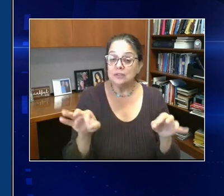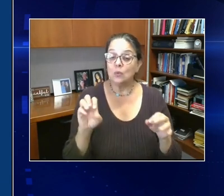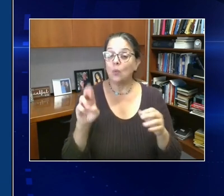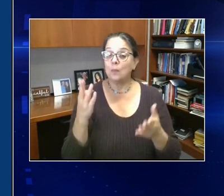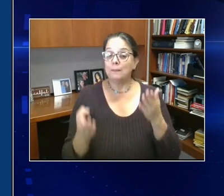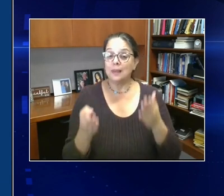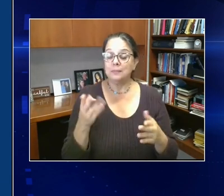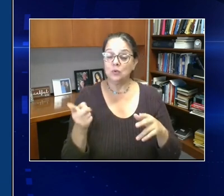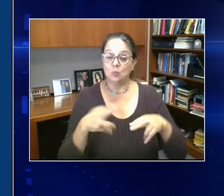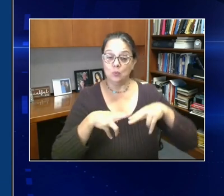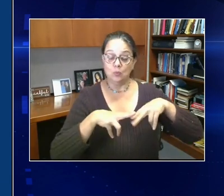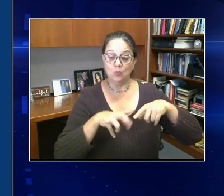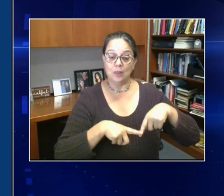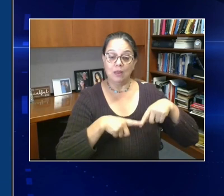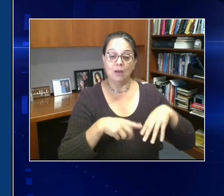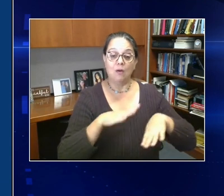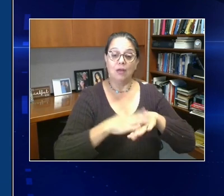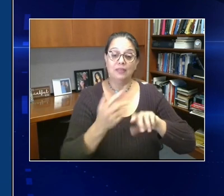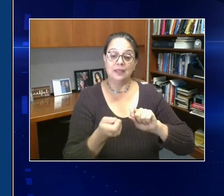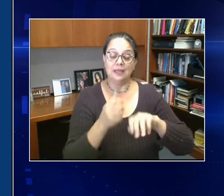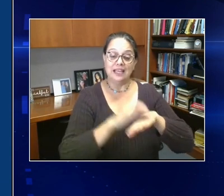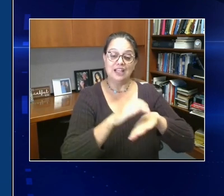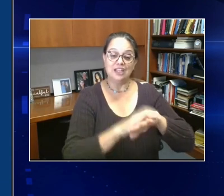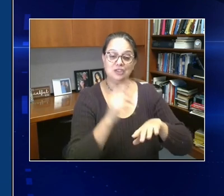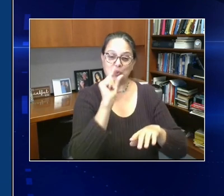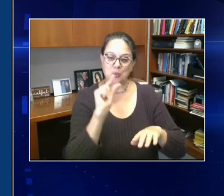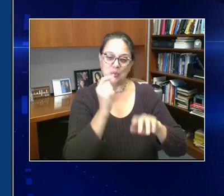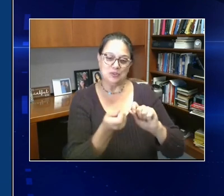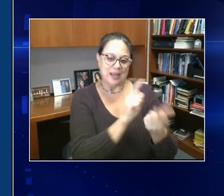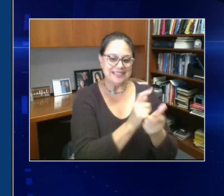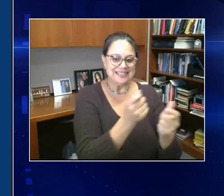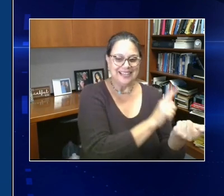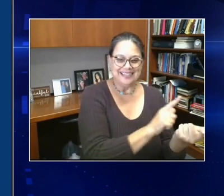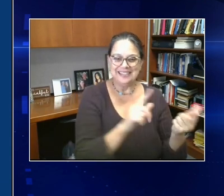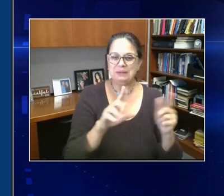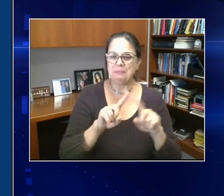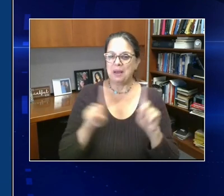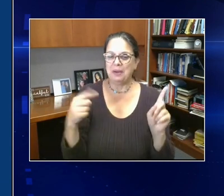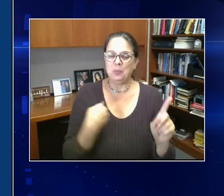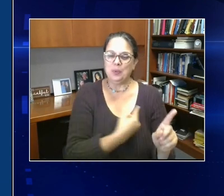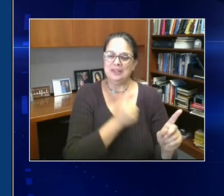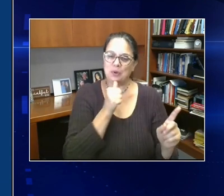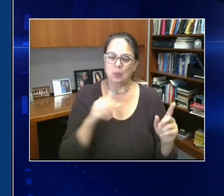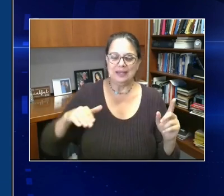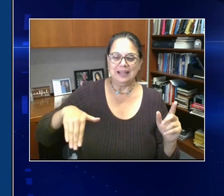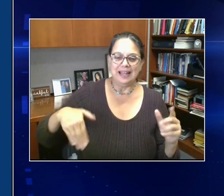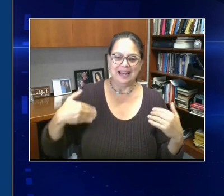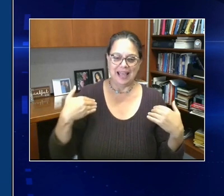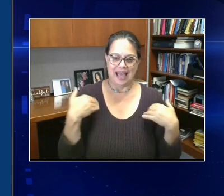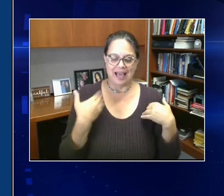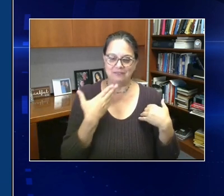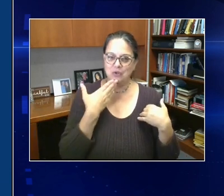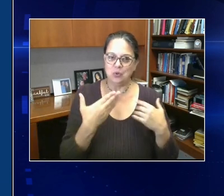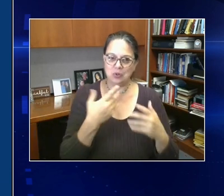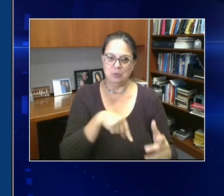You may use another sign language, or you may rely on a translation of the English with Google